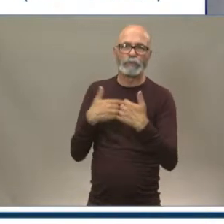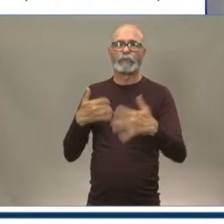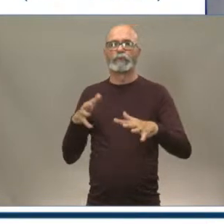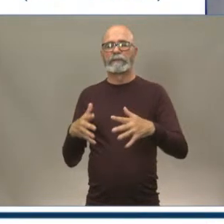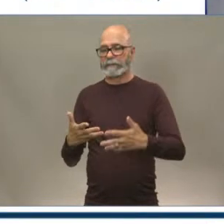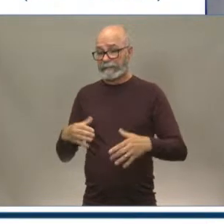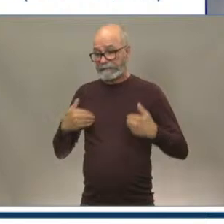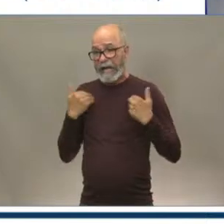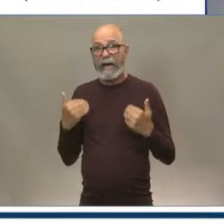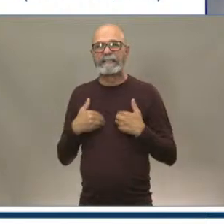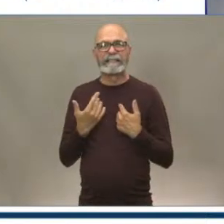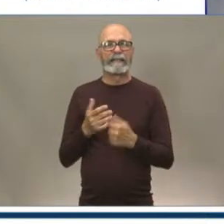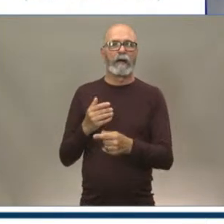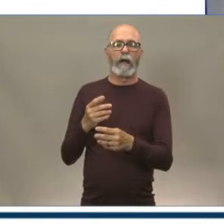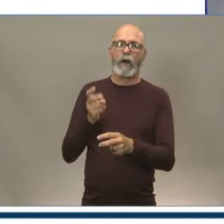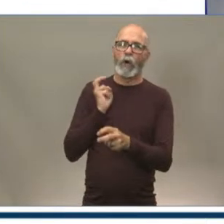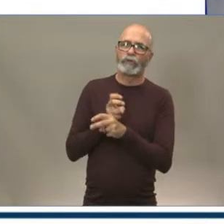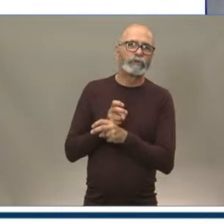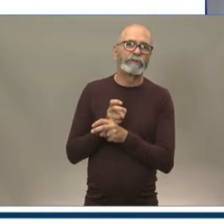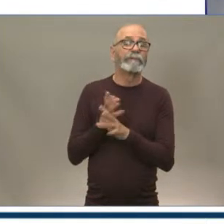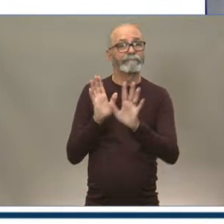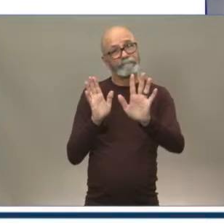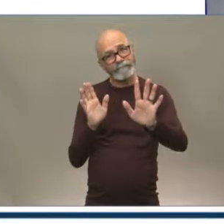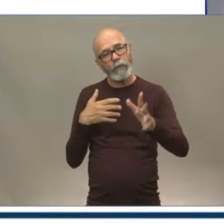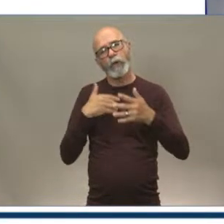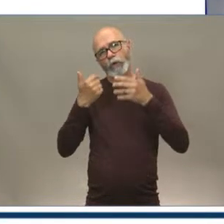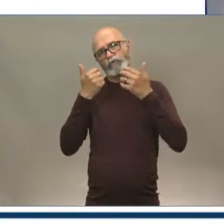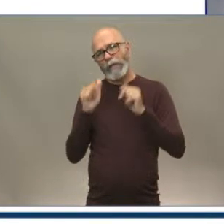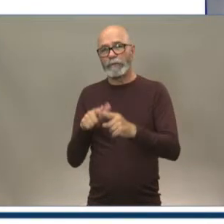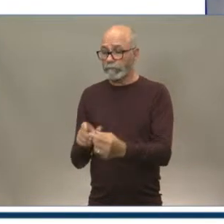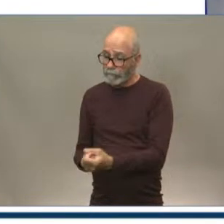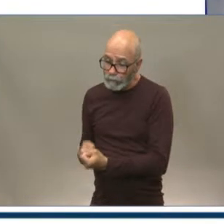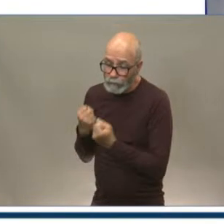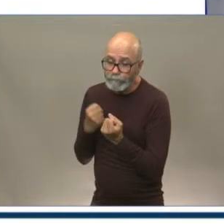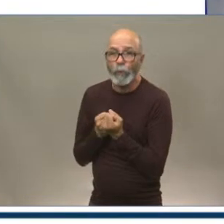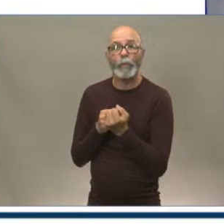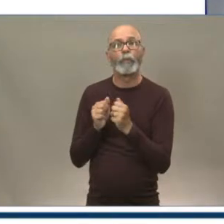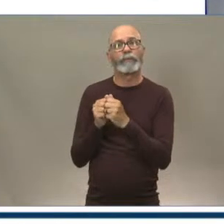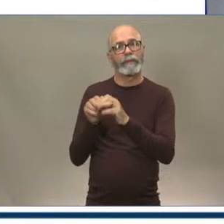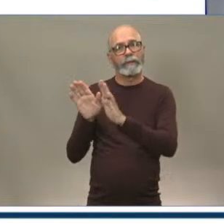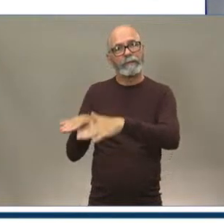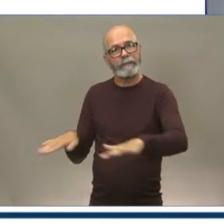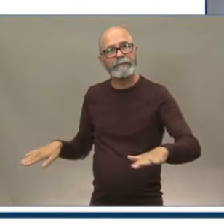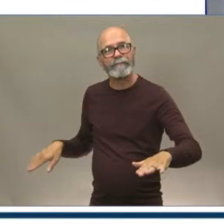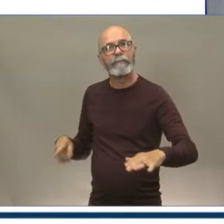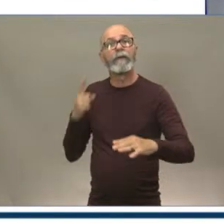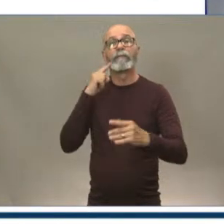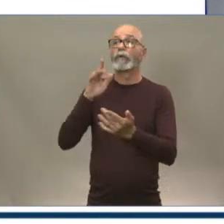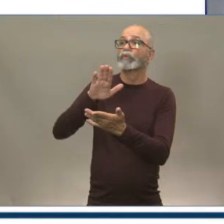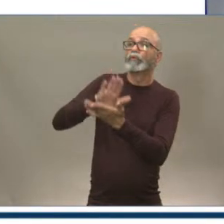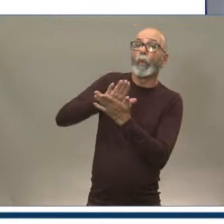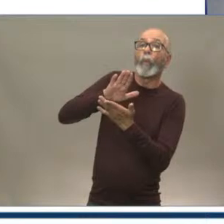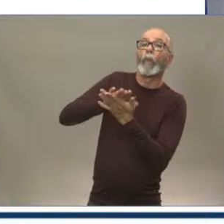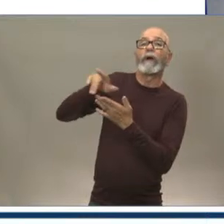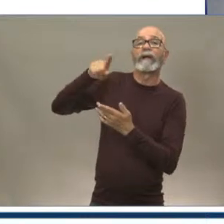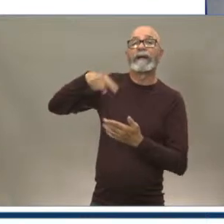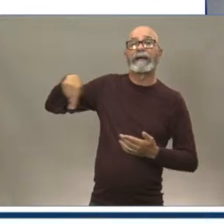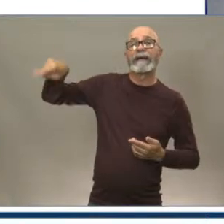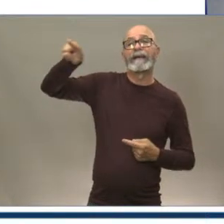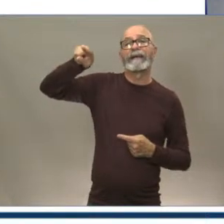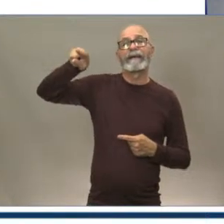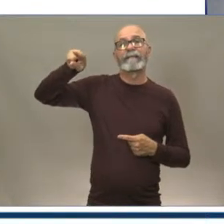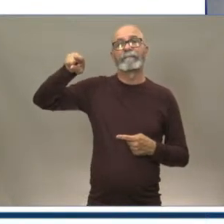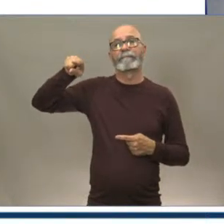do our best to make sure that they're supported with the tools that they have from each school. We've had those online